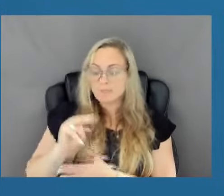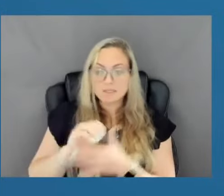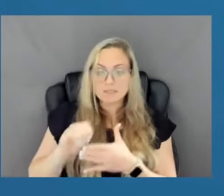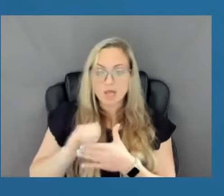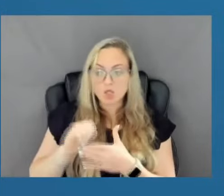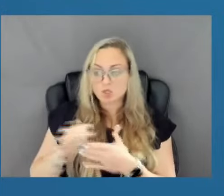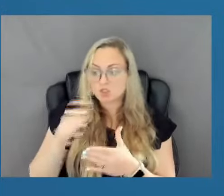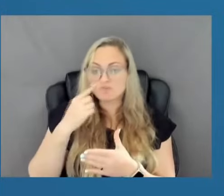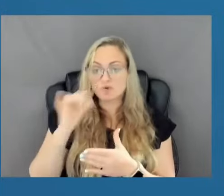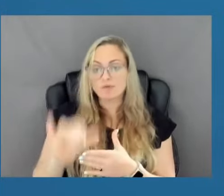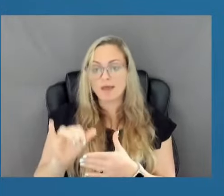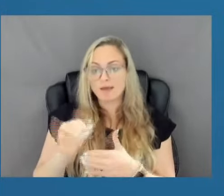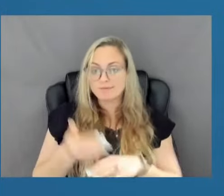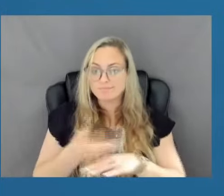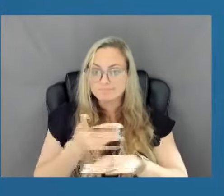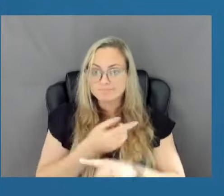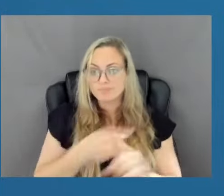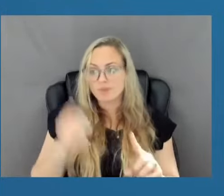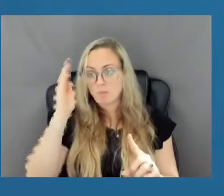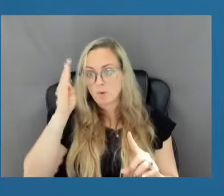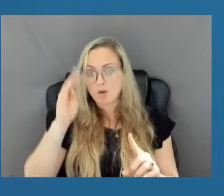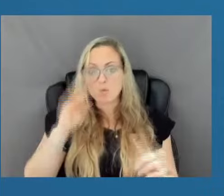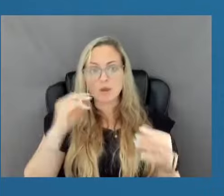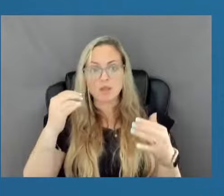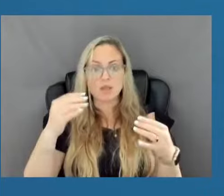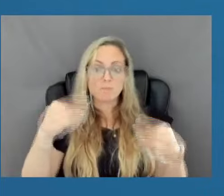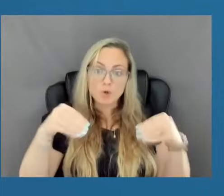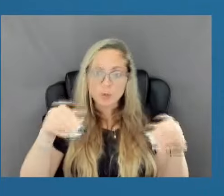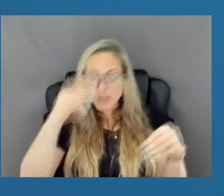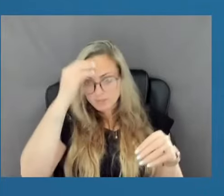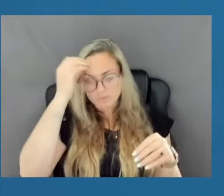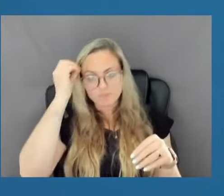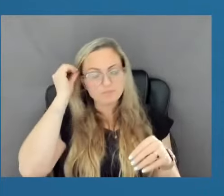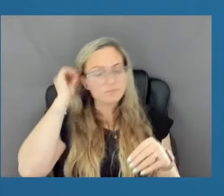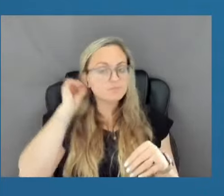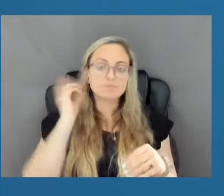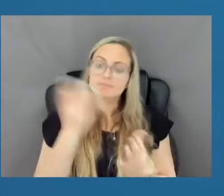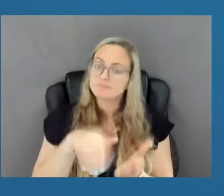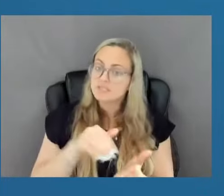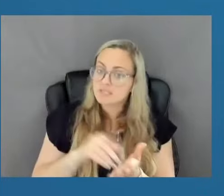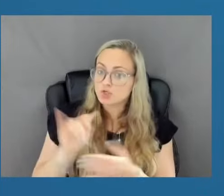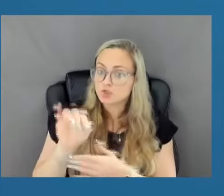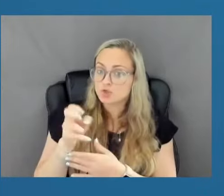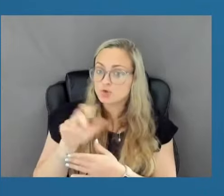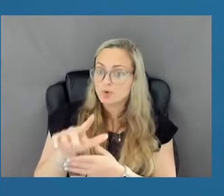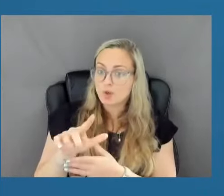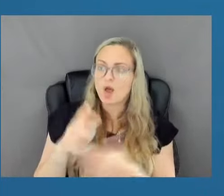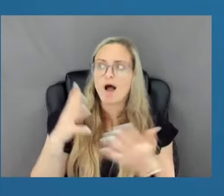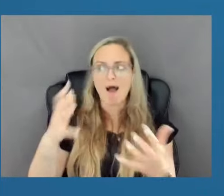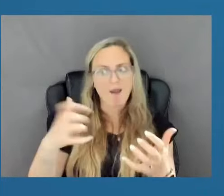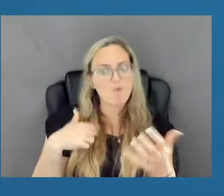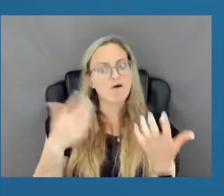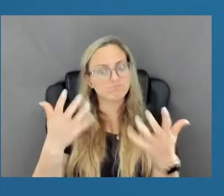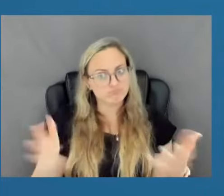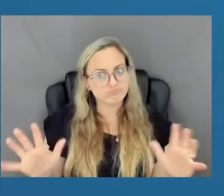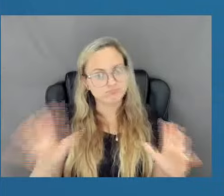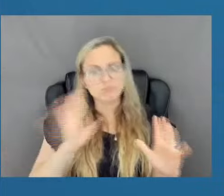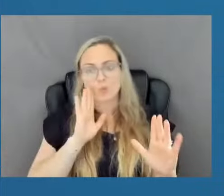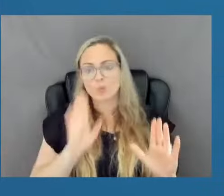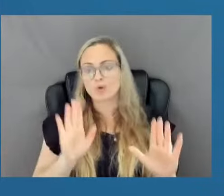well. Like I said, the Broadway Market and the Central Terminal, which I want to get done. I think that's going to be